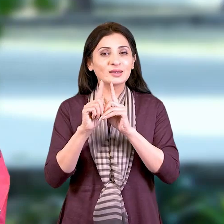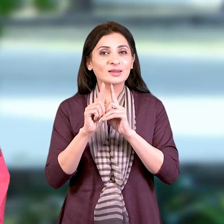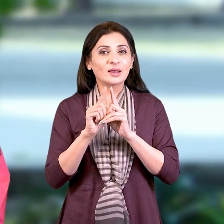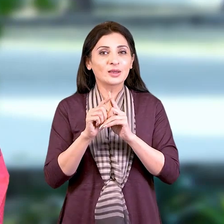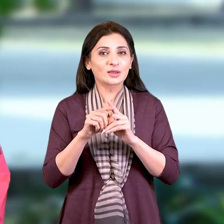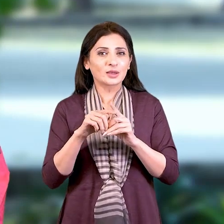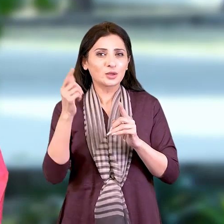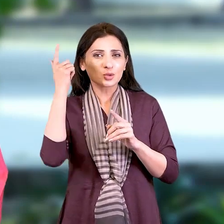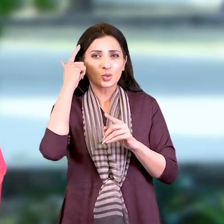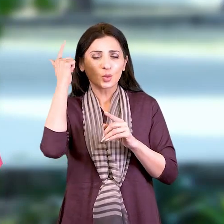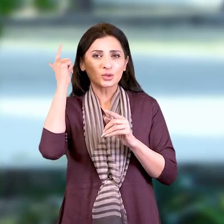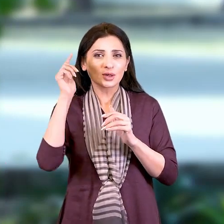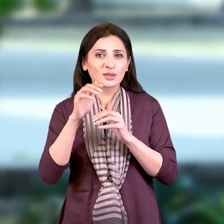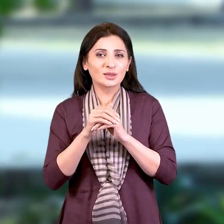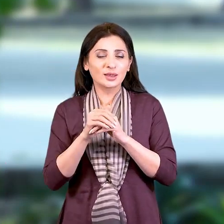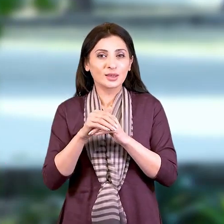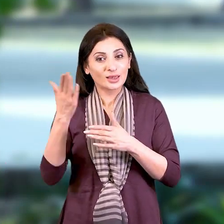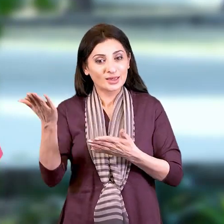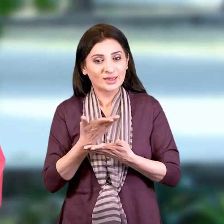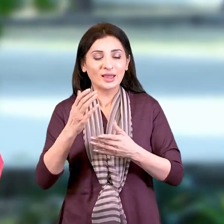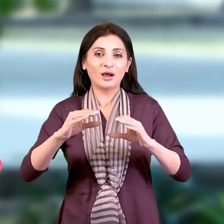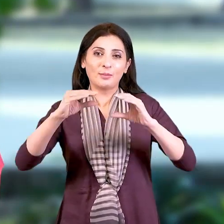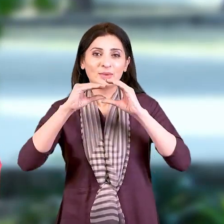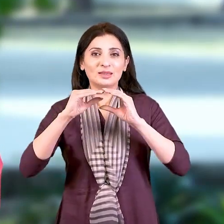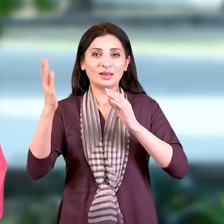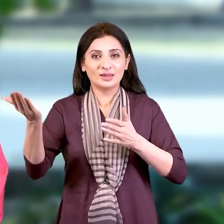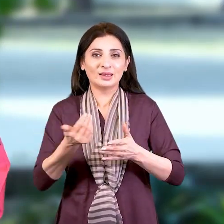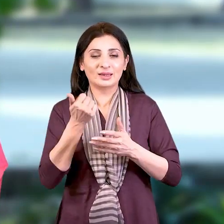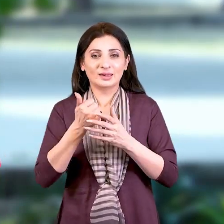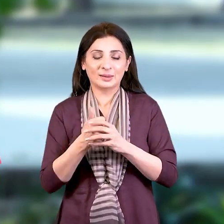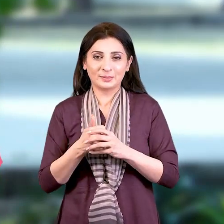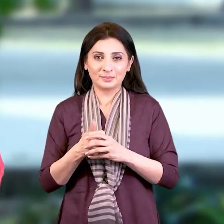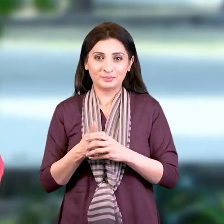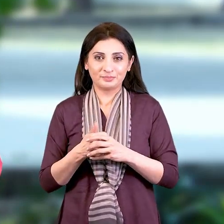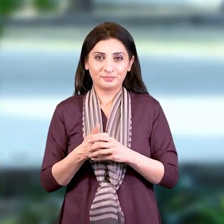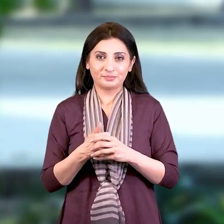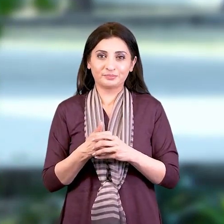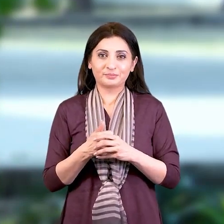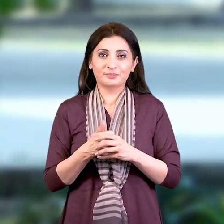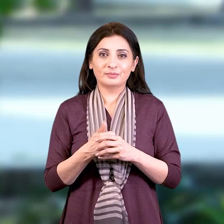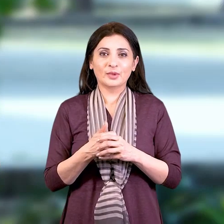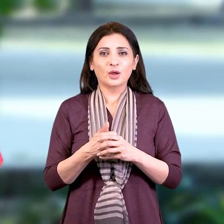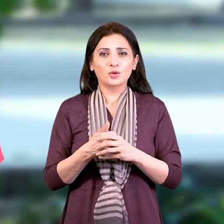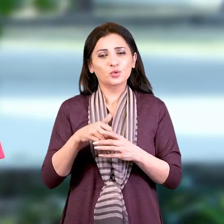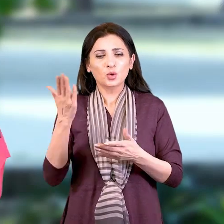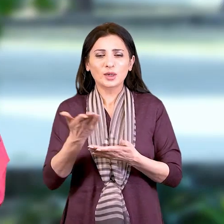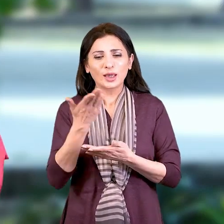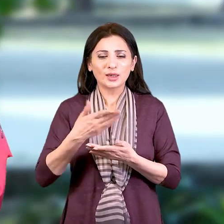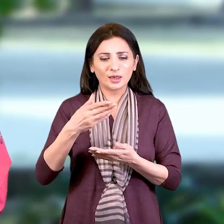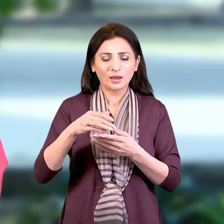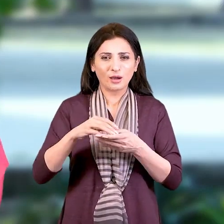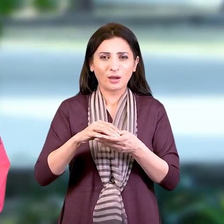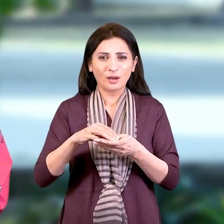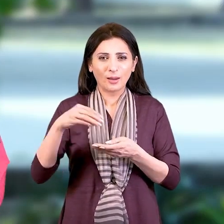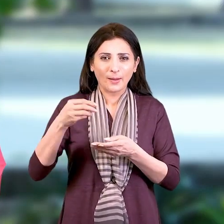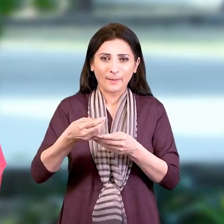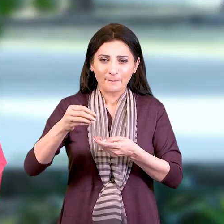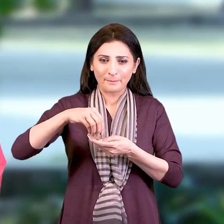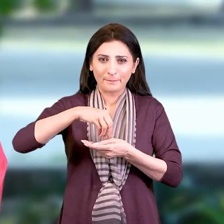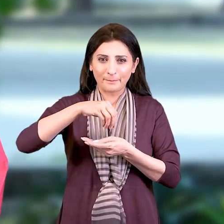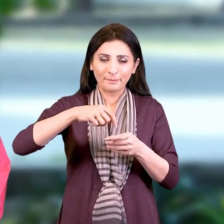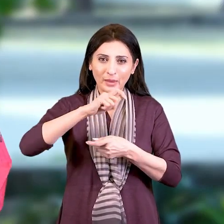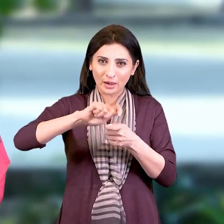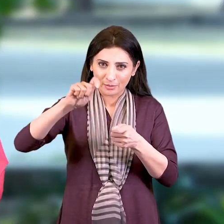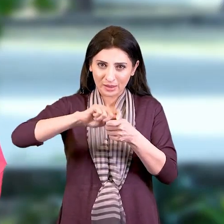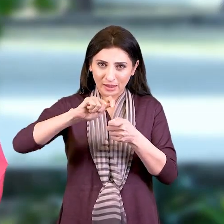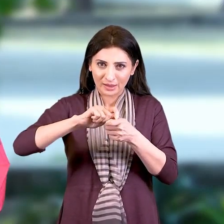doing wood-fired pizzas. So recipes had to be different as well, the flavors had to be different as well. So keeping all of that in mind, we developed